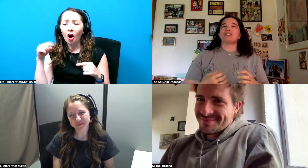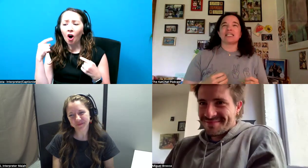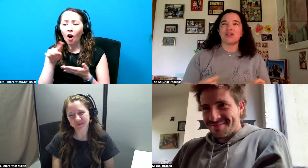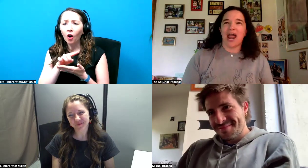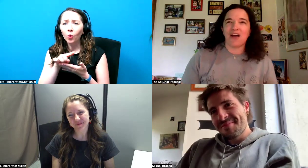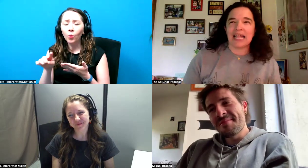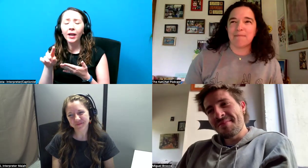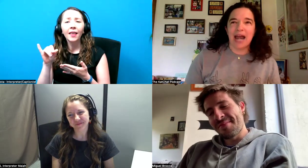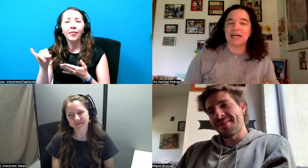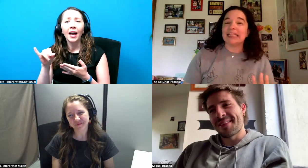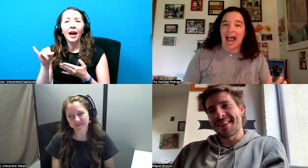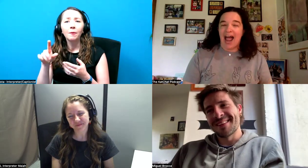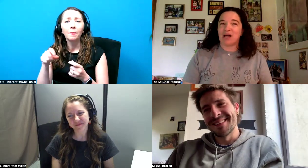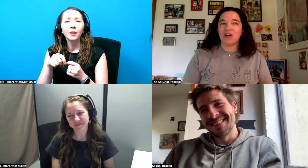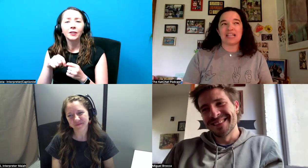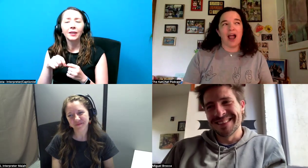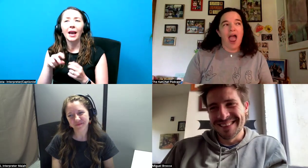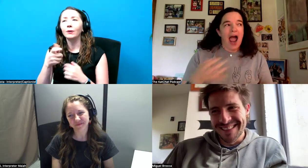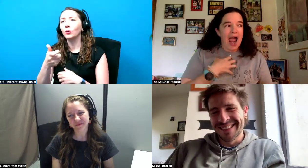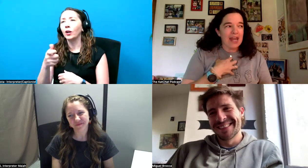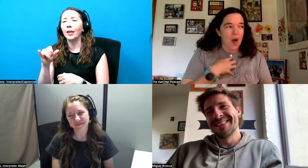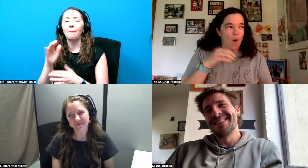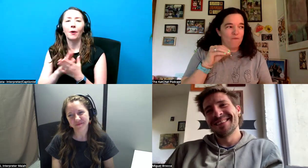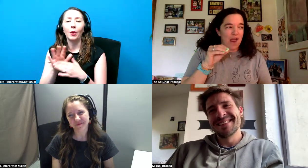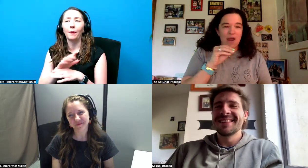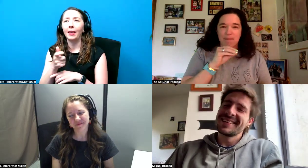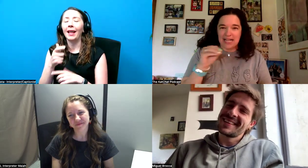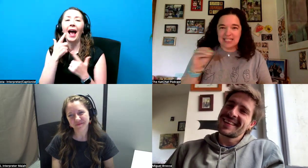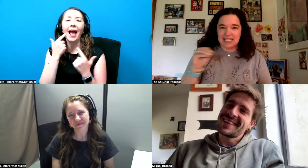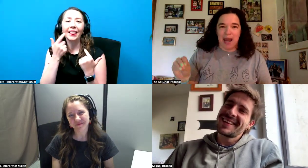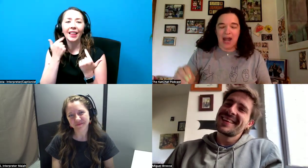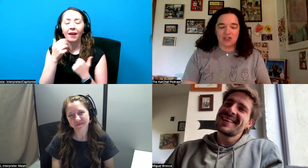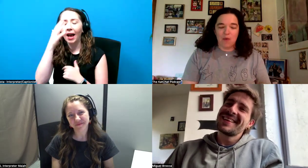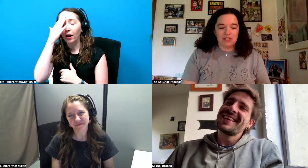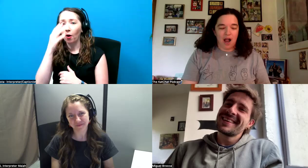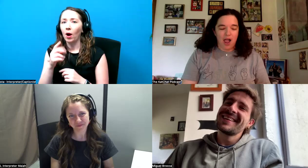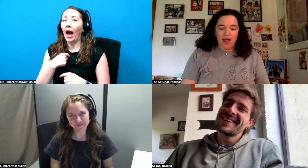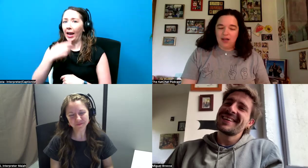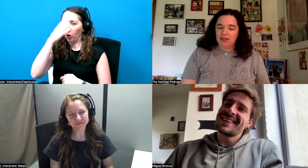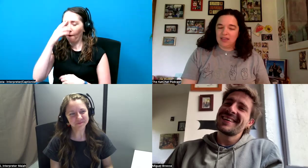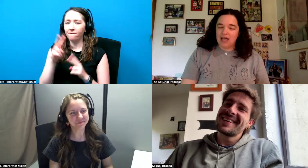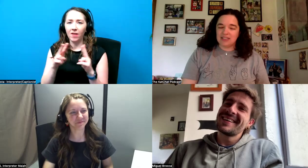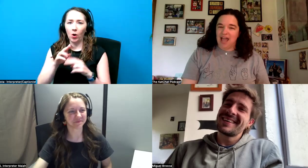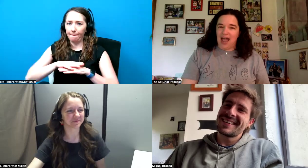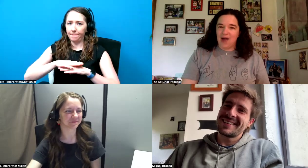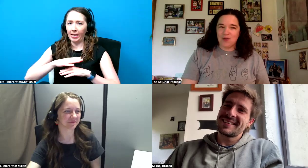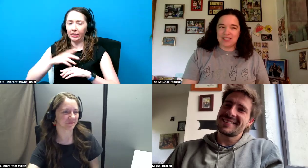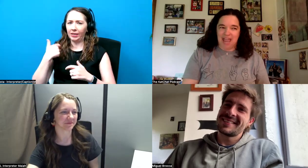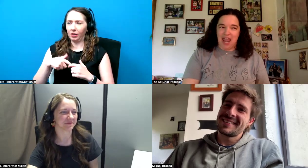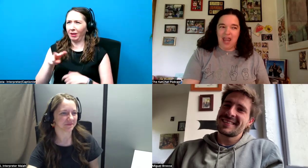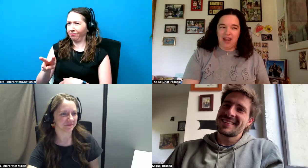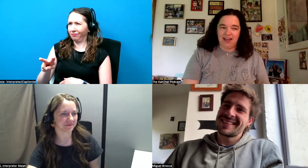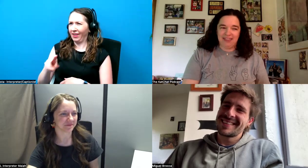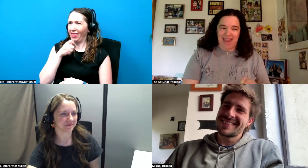just particularly made me laugh. I was like, I know very basic Spanish. I was like, that's not how do